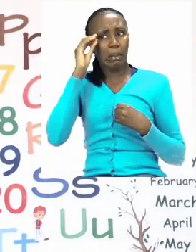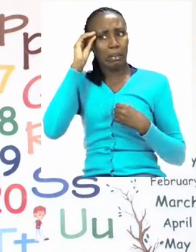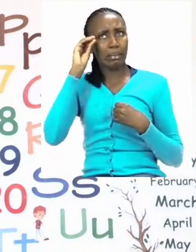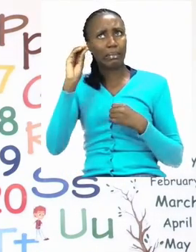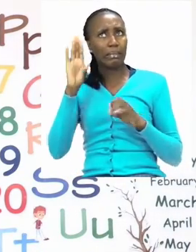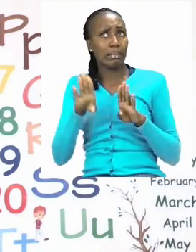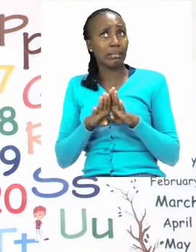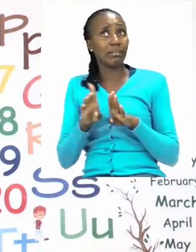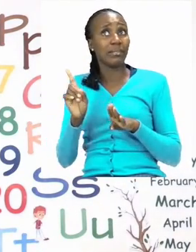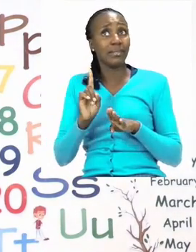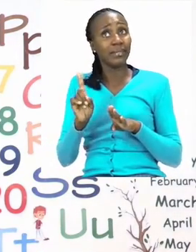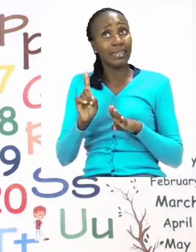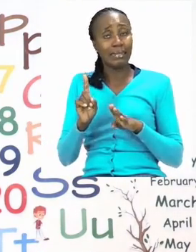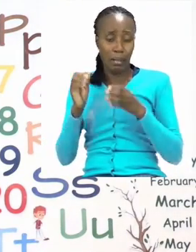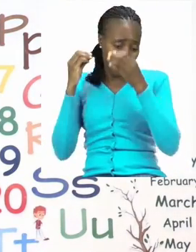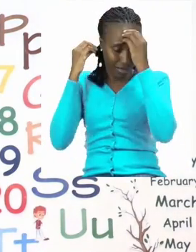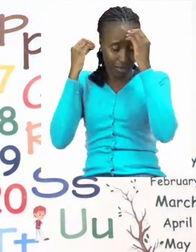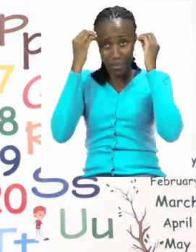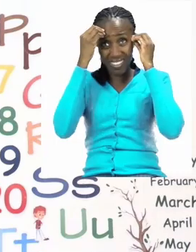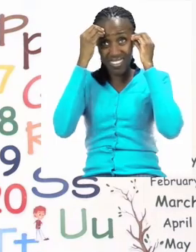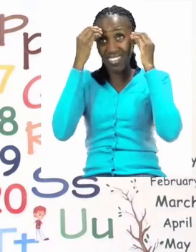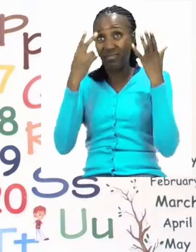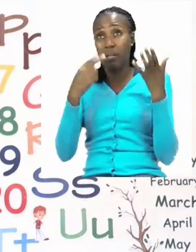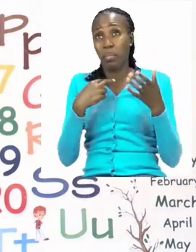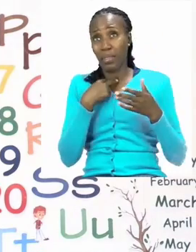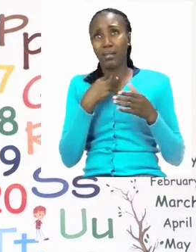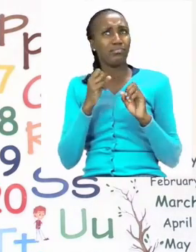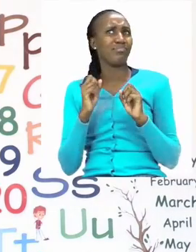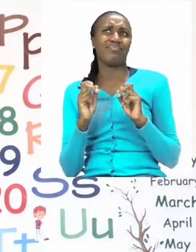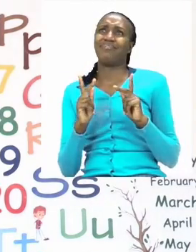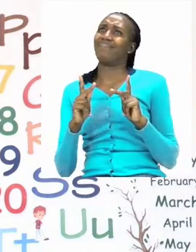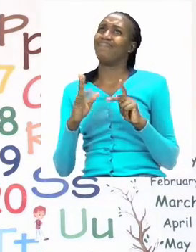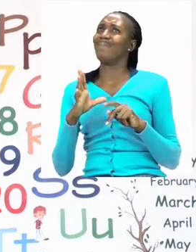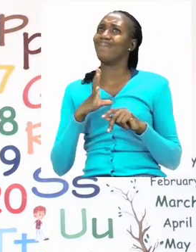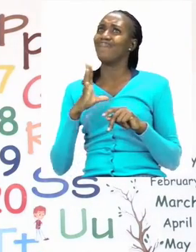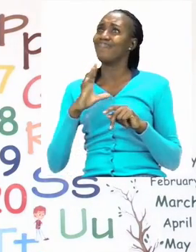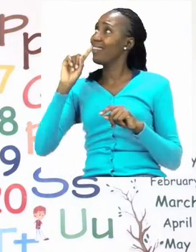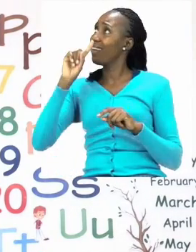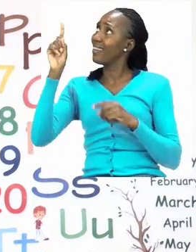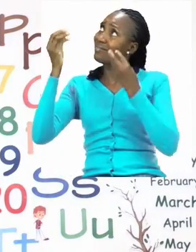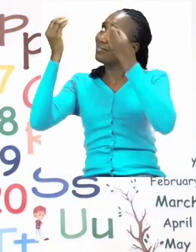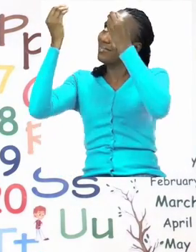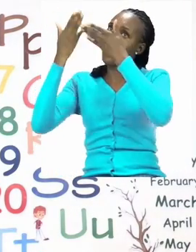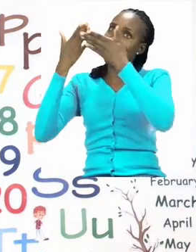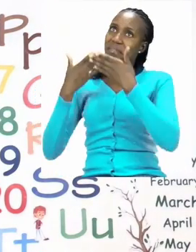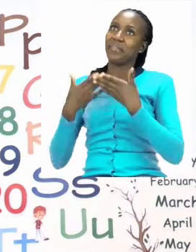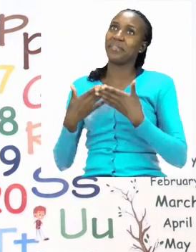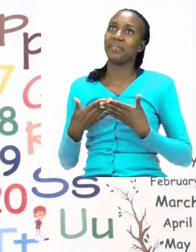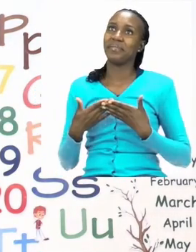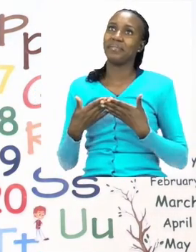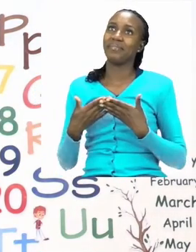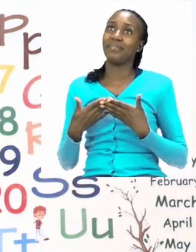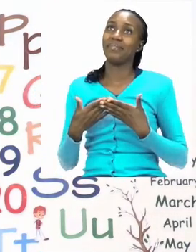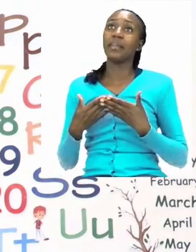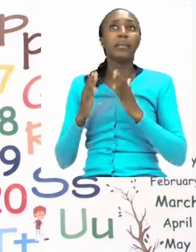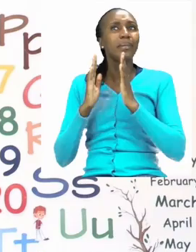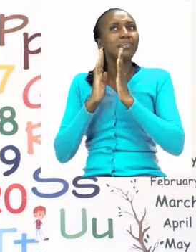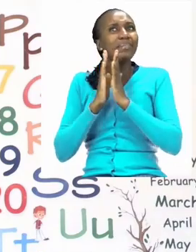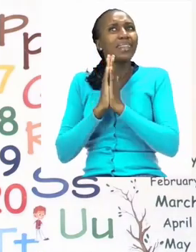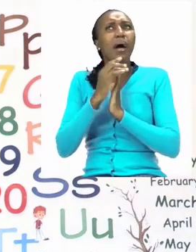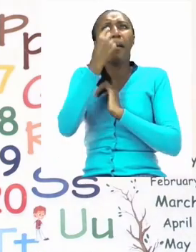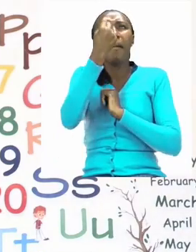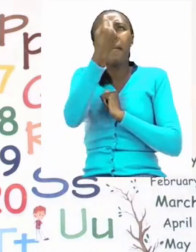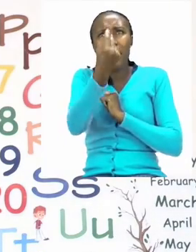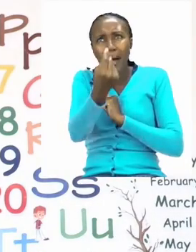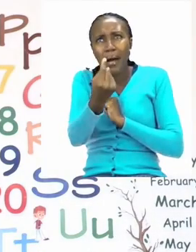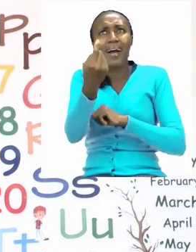do or you got a little bit confused, that's okay. We can always ask an adult for help. But make sure